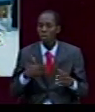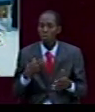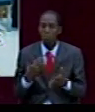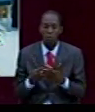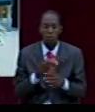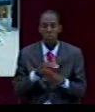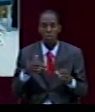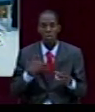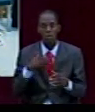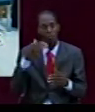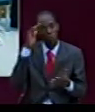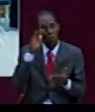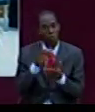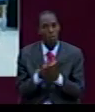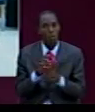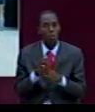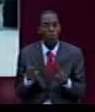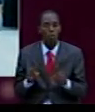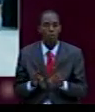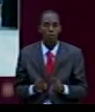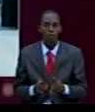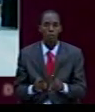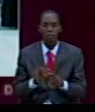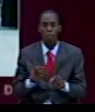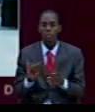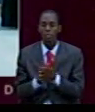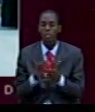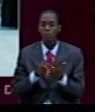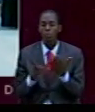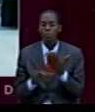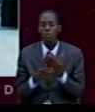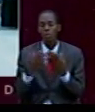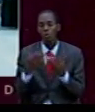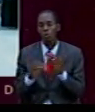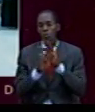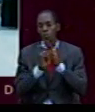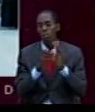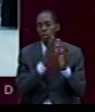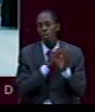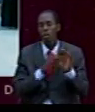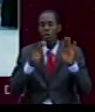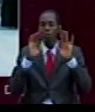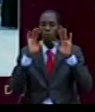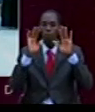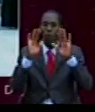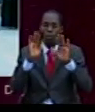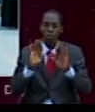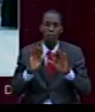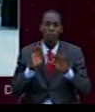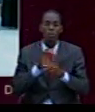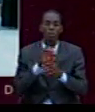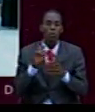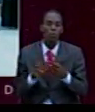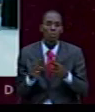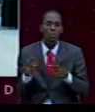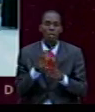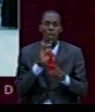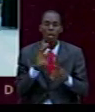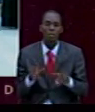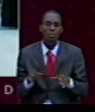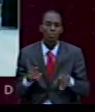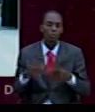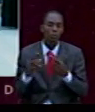But during that program, Signs and Wonders, when the choir were asked to go to the campground for state